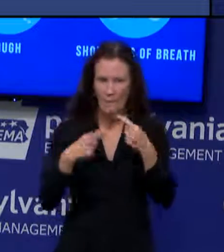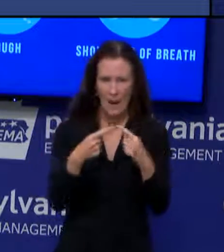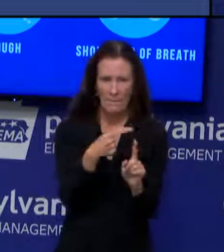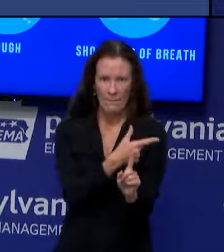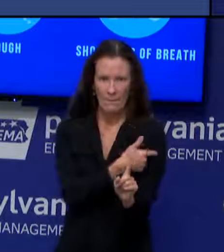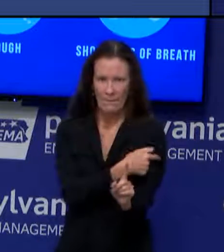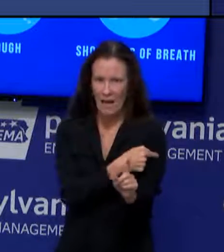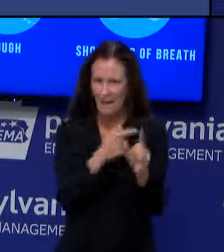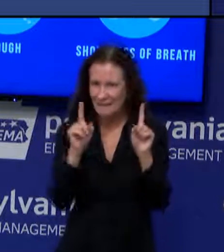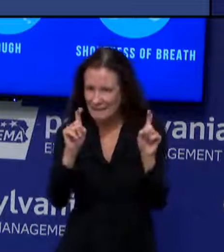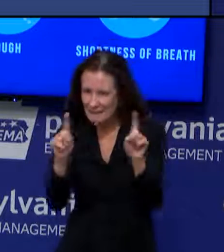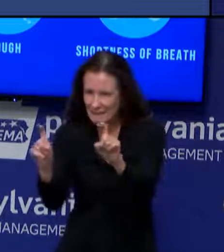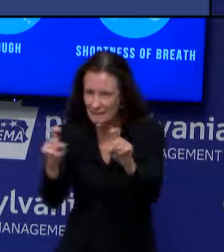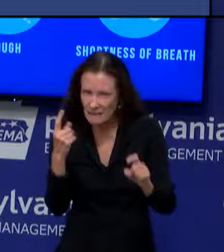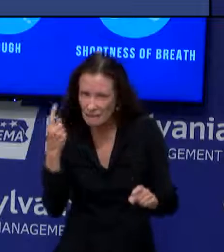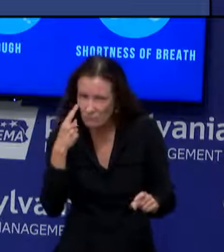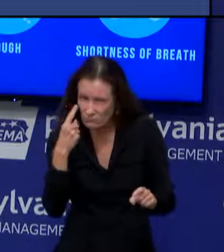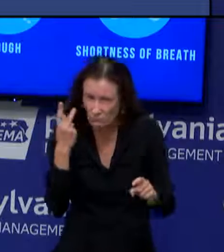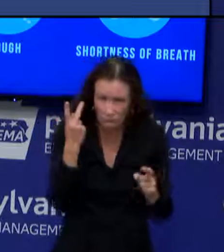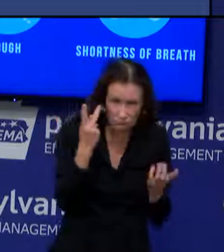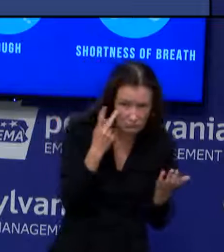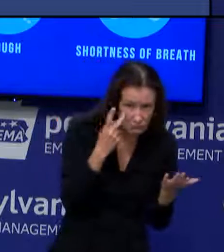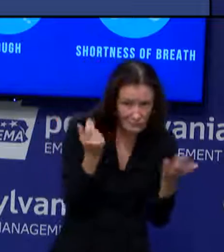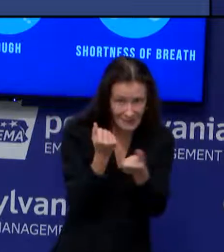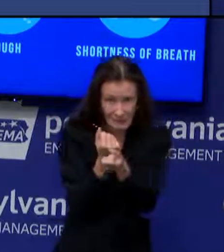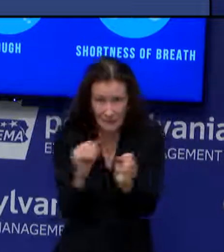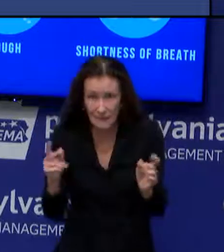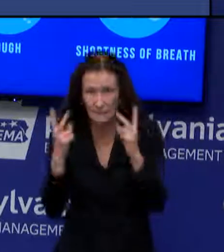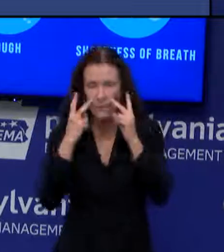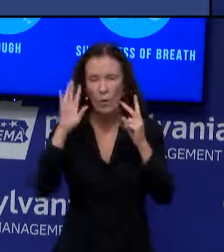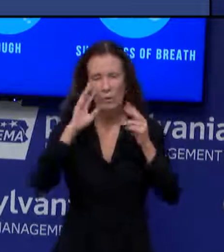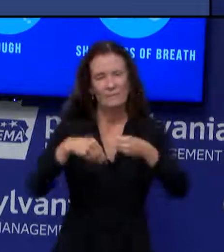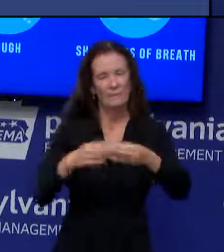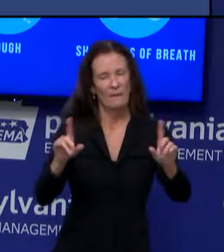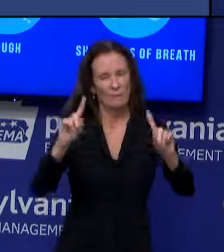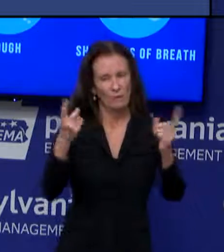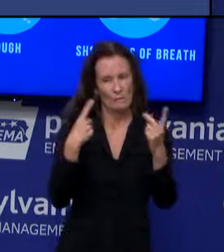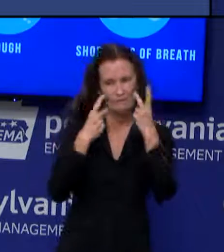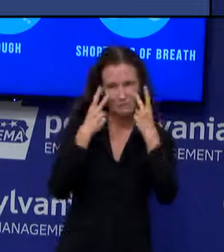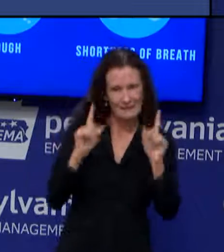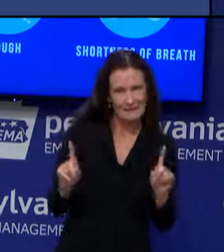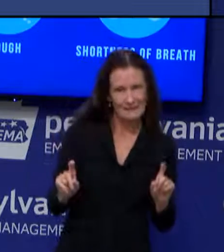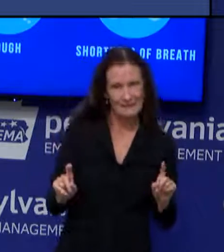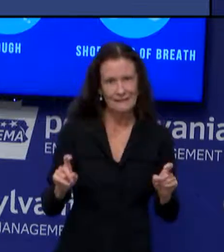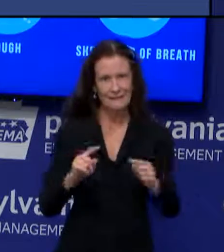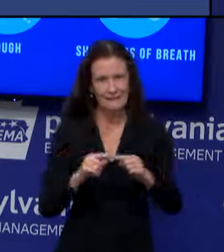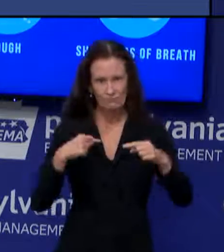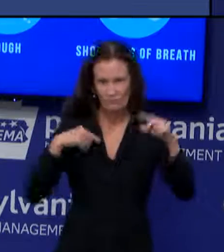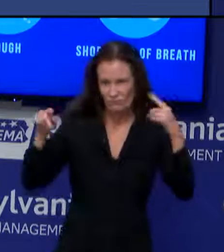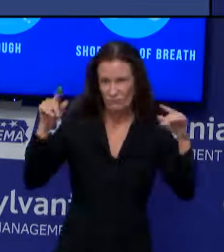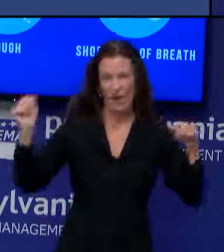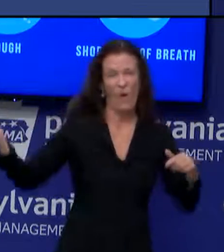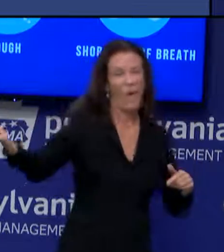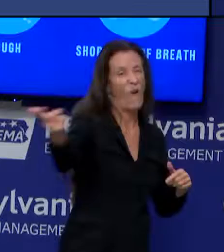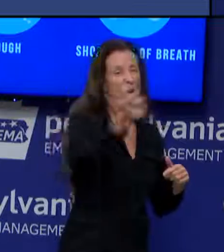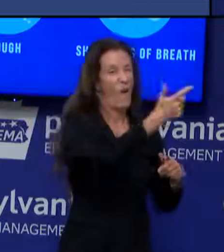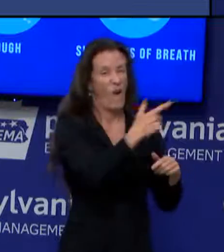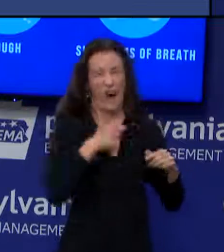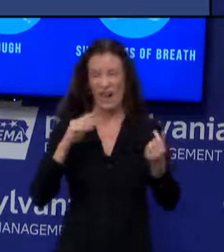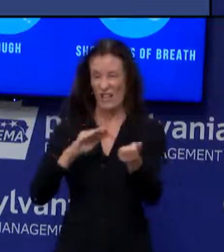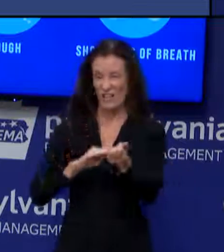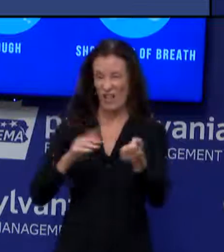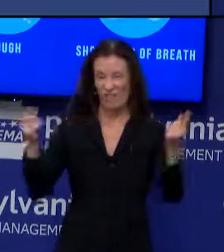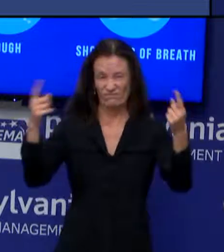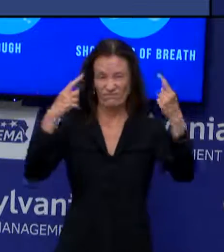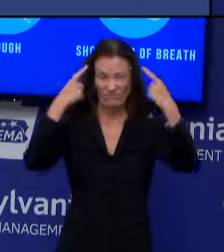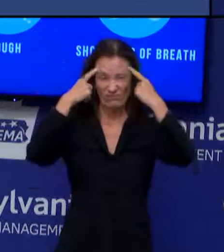it's distributed. Well, one thing that we all agree on is that there should be no politicalization pronounce it